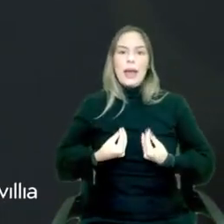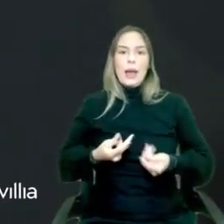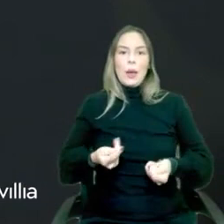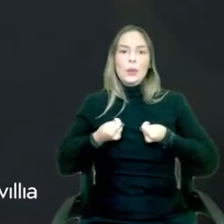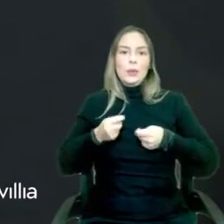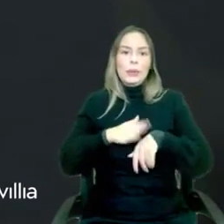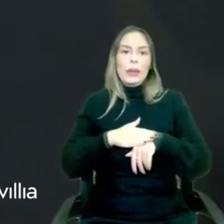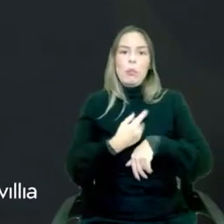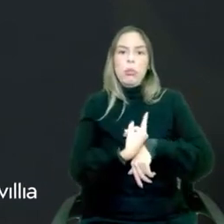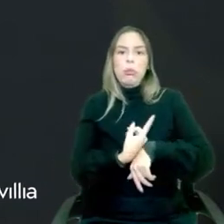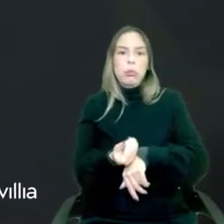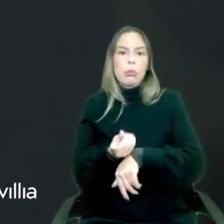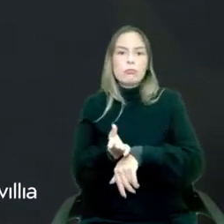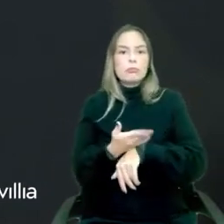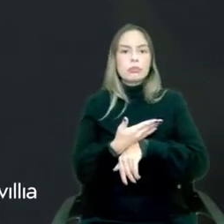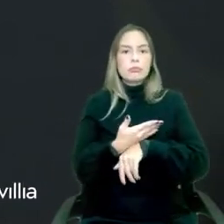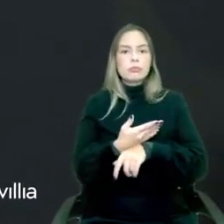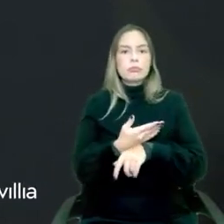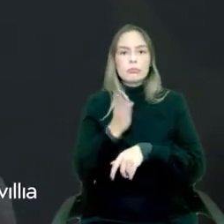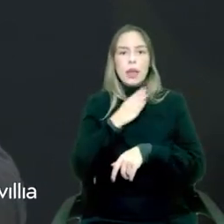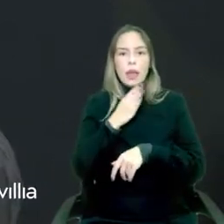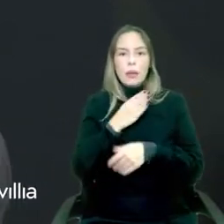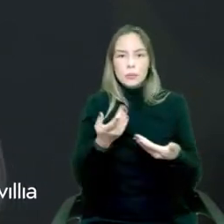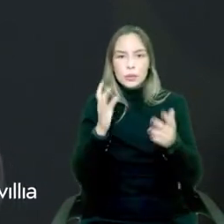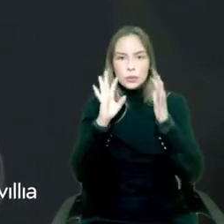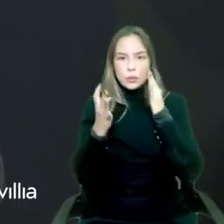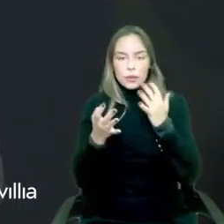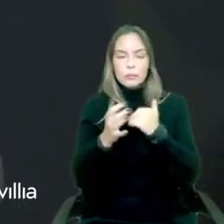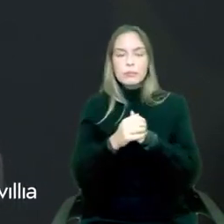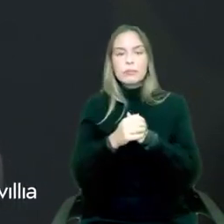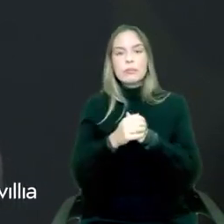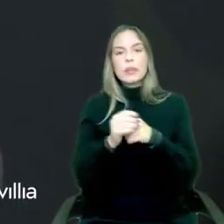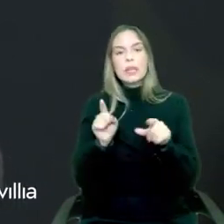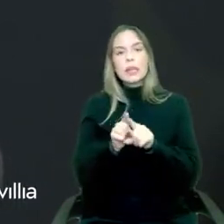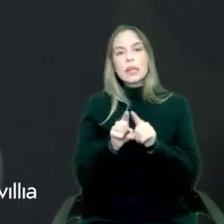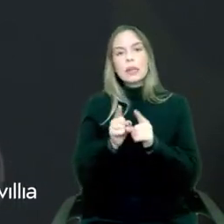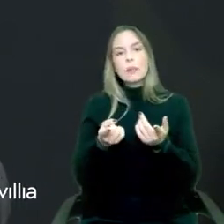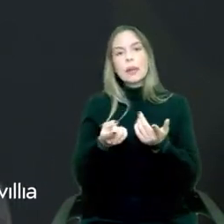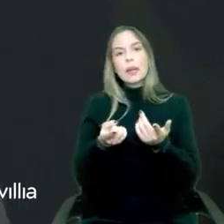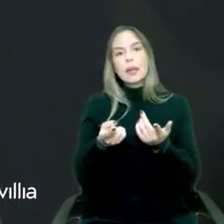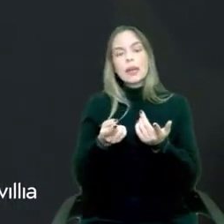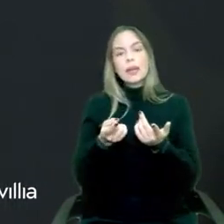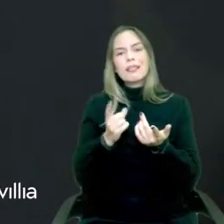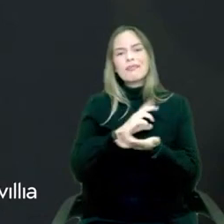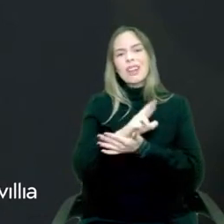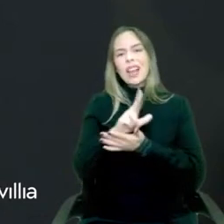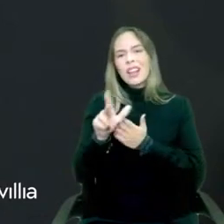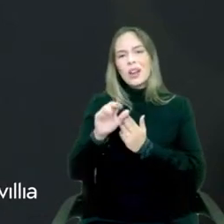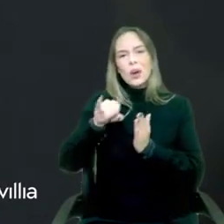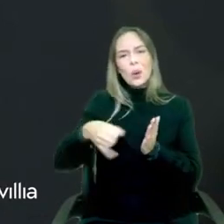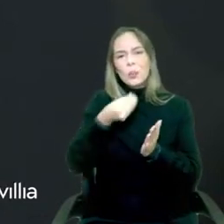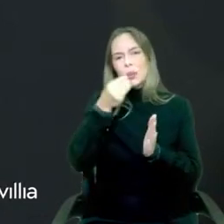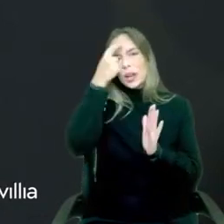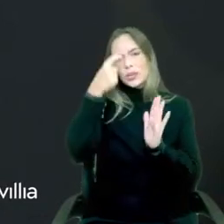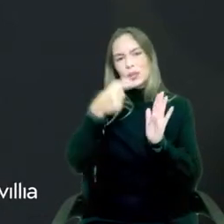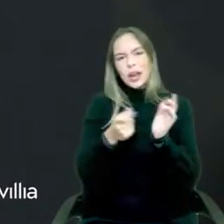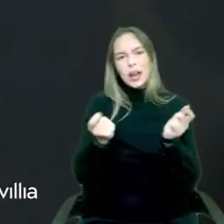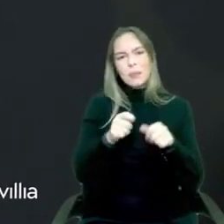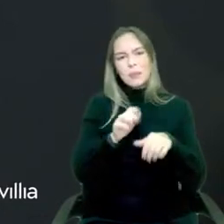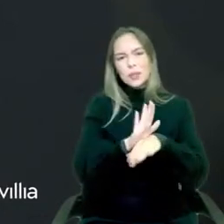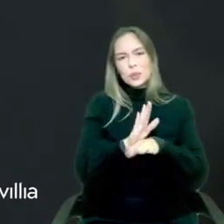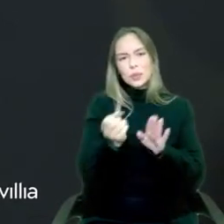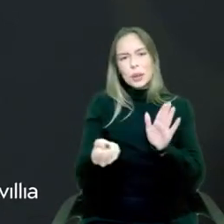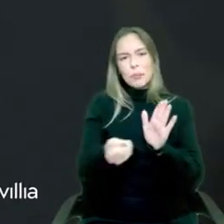think there are like loads of opportunities for AI to help brands give better